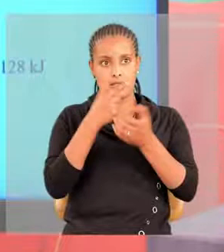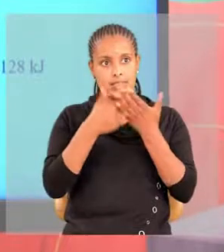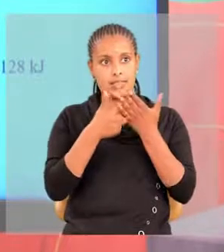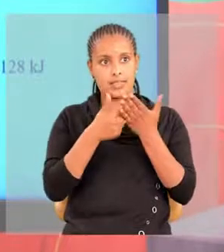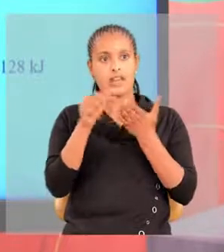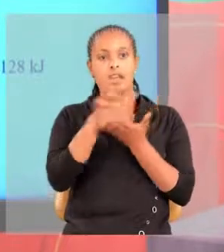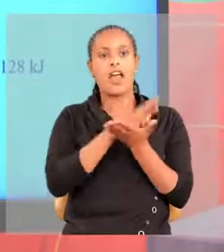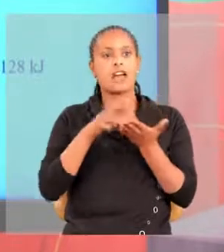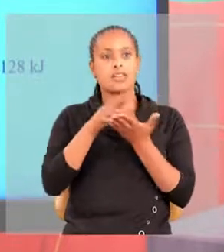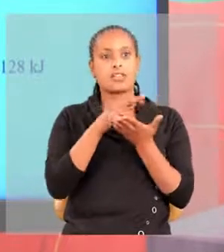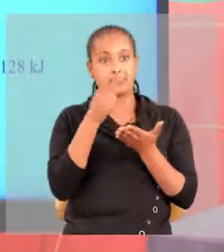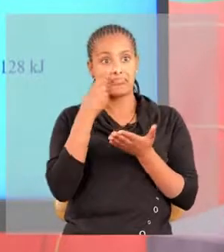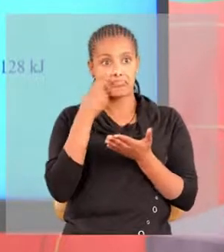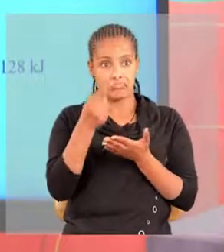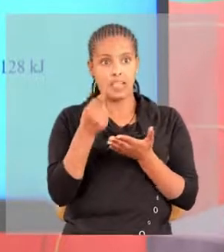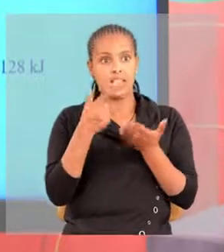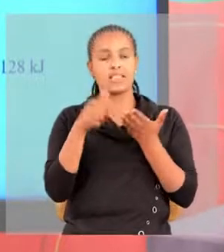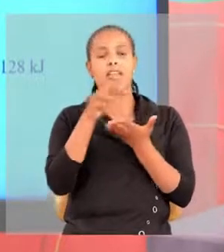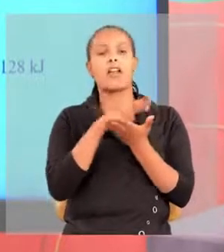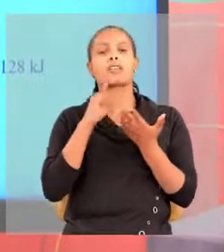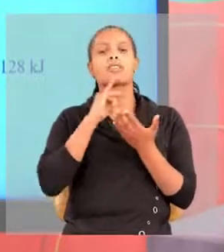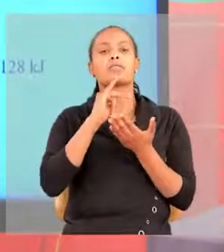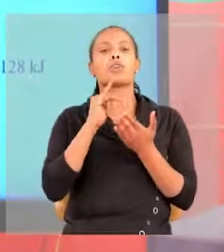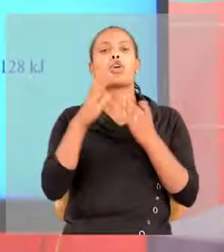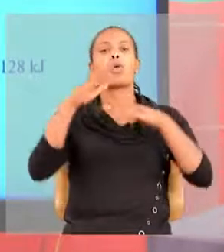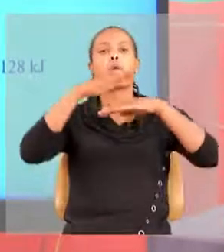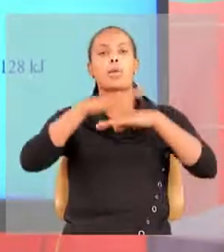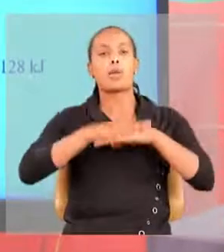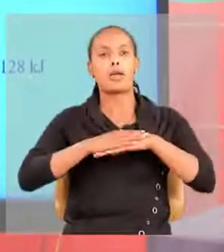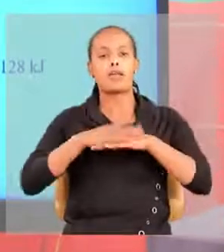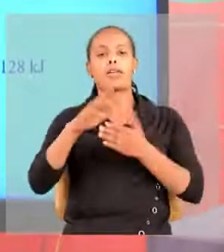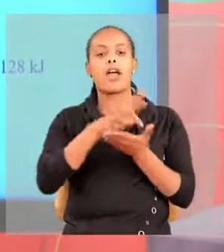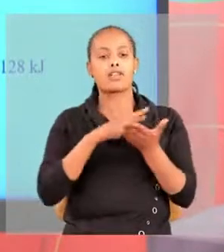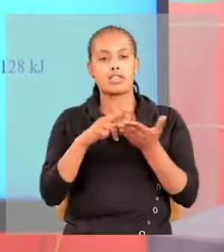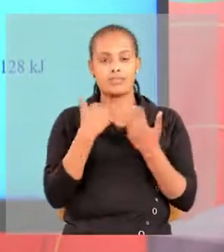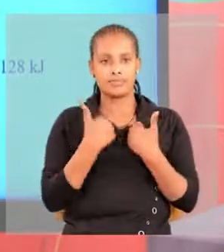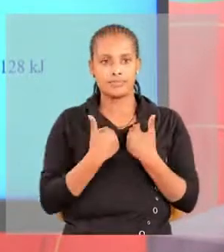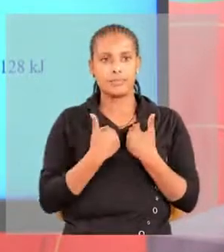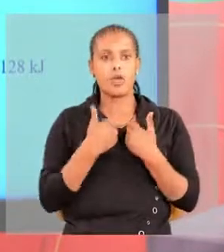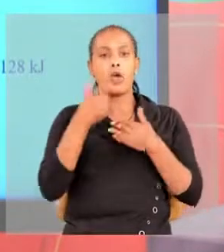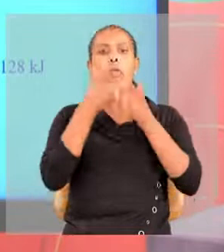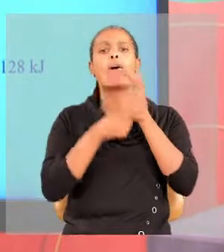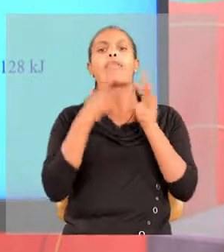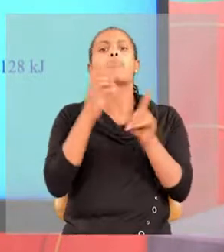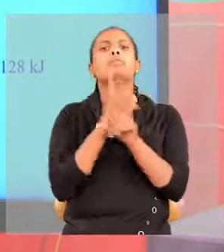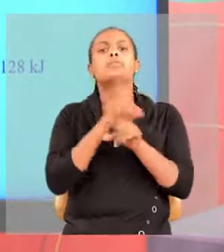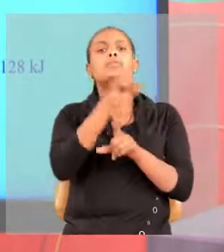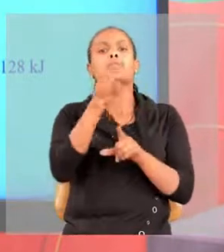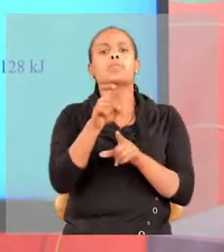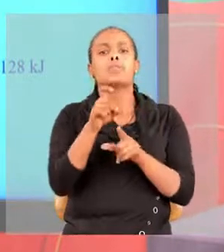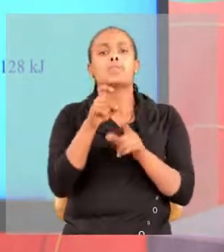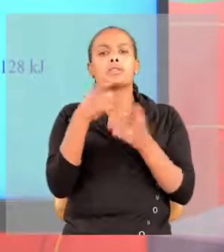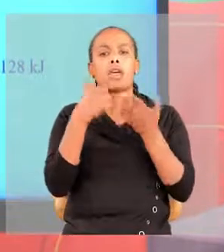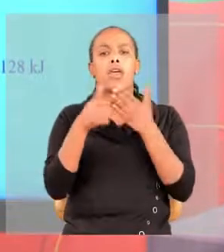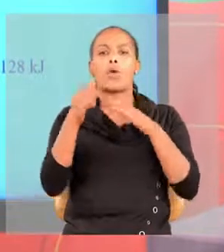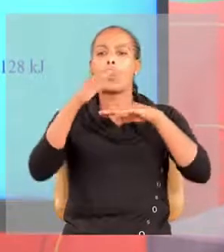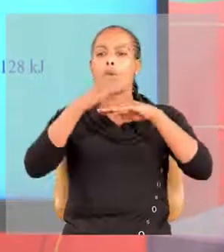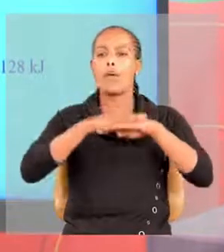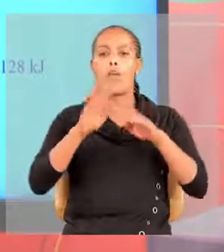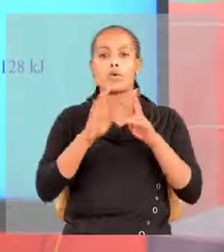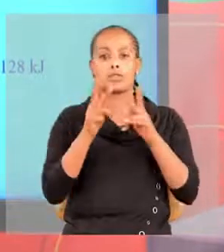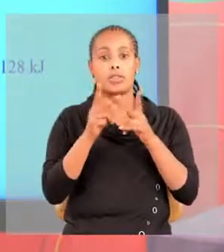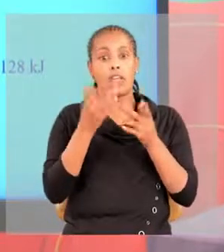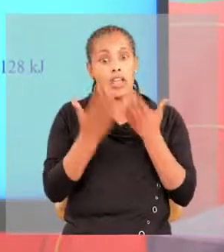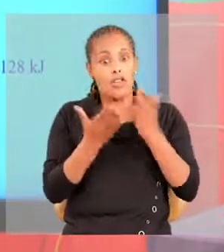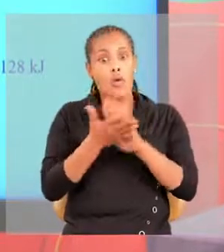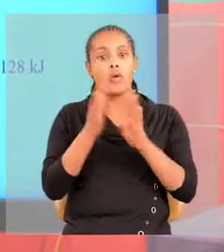this reaction. This reaction is equilibrium reaction. What happened to the equilibrium position